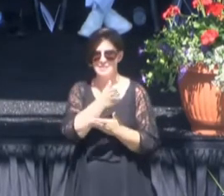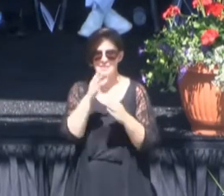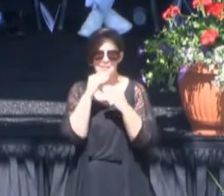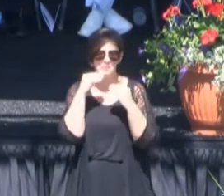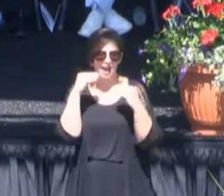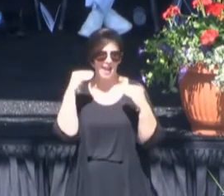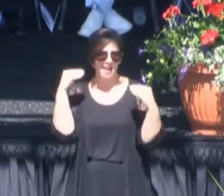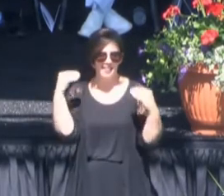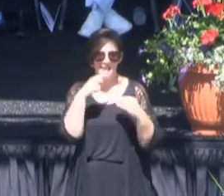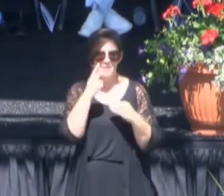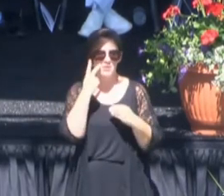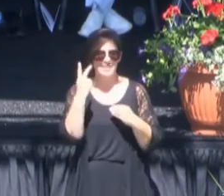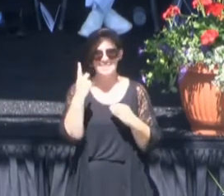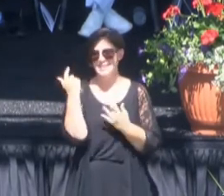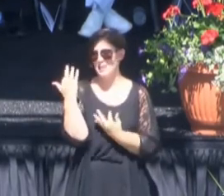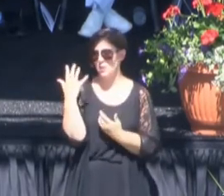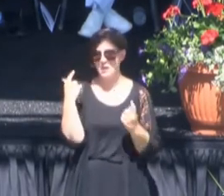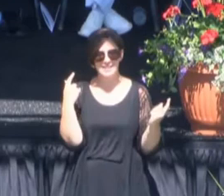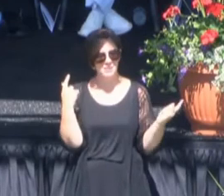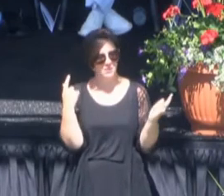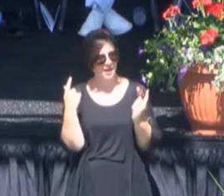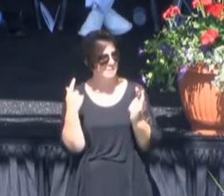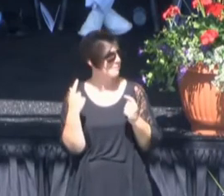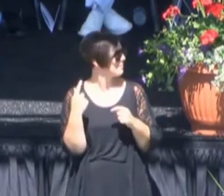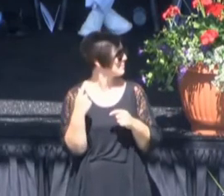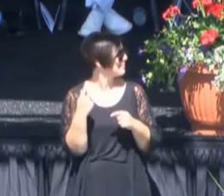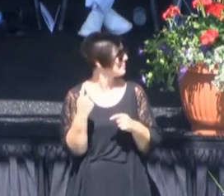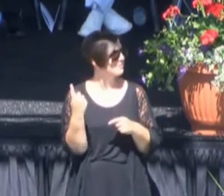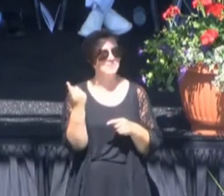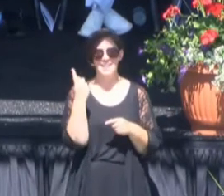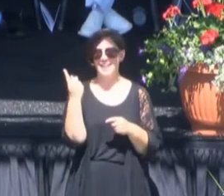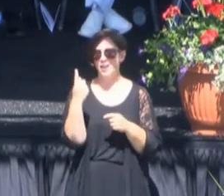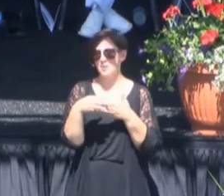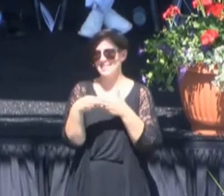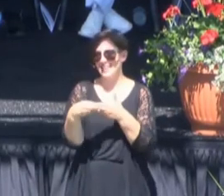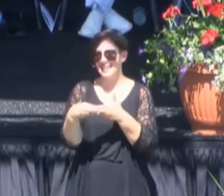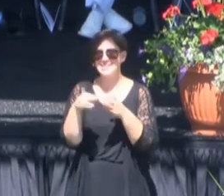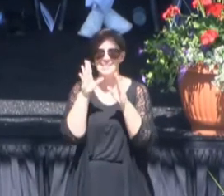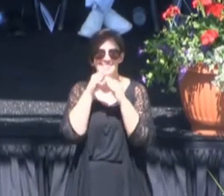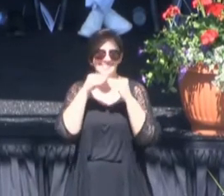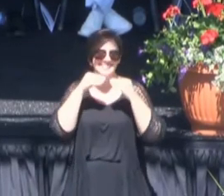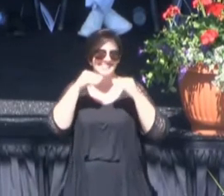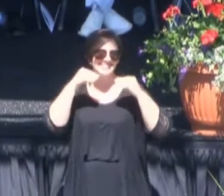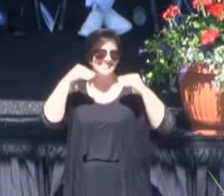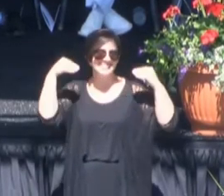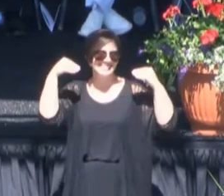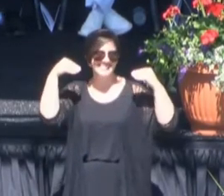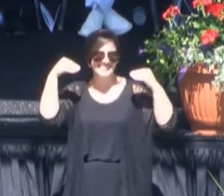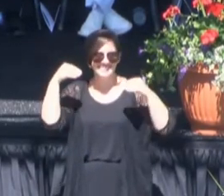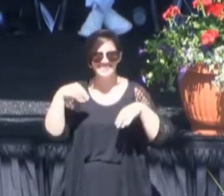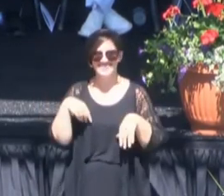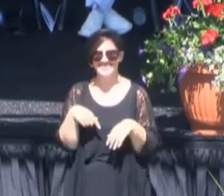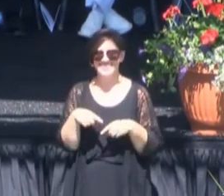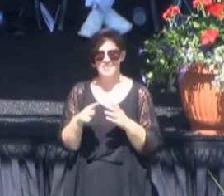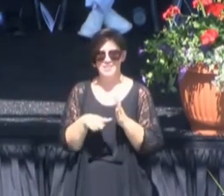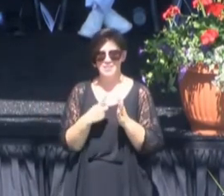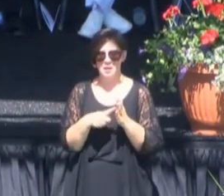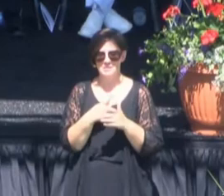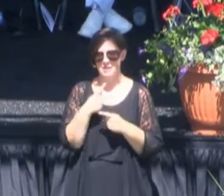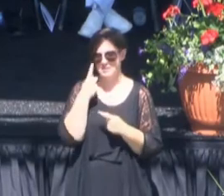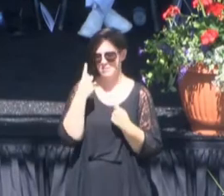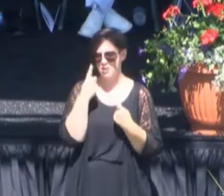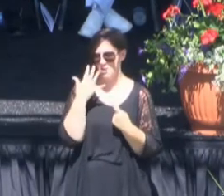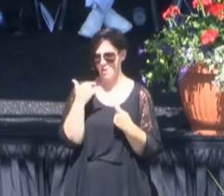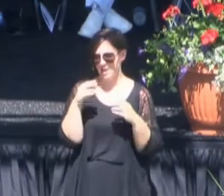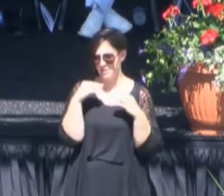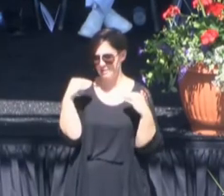everybody can see over there, as he waits to come up here. He always leads and brightens up every room with that big old smile of his. Sometimes I wonder why he